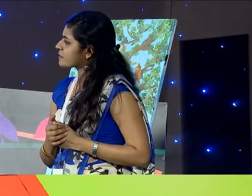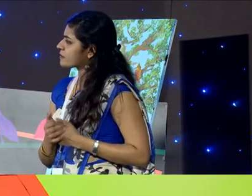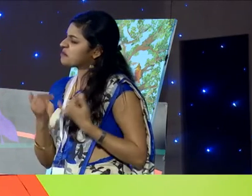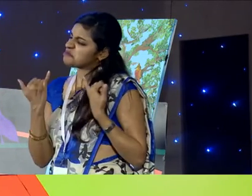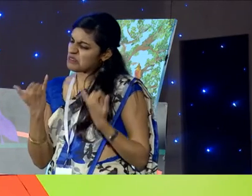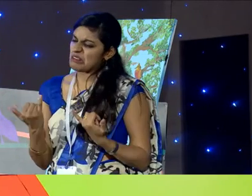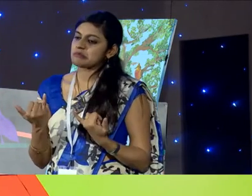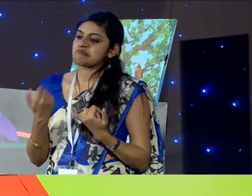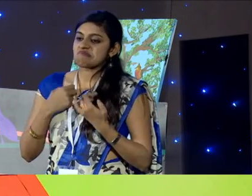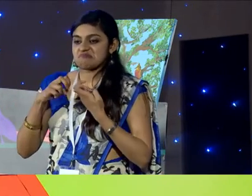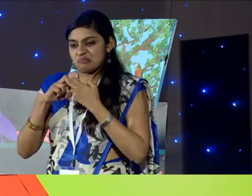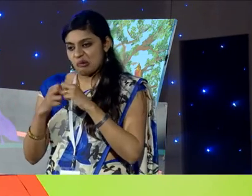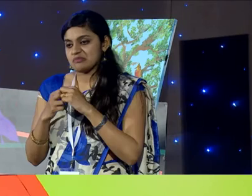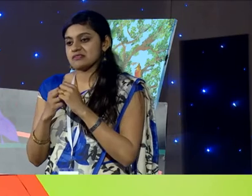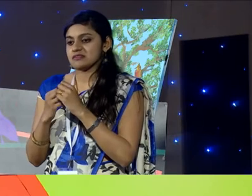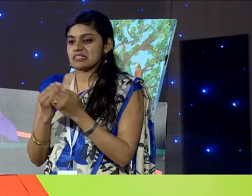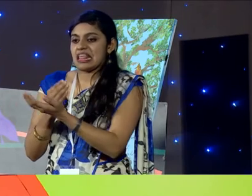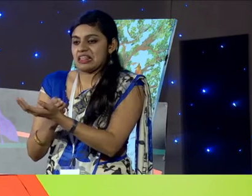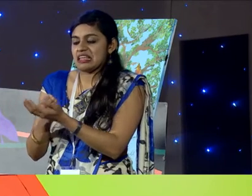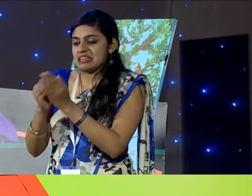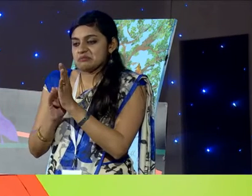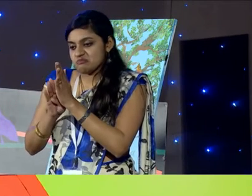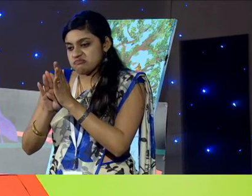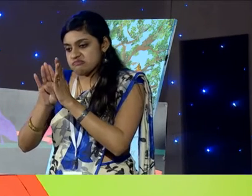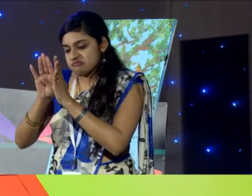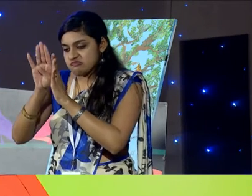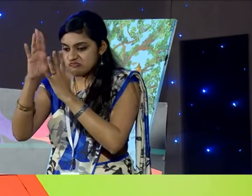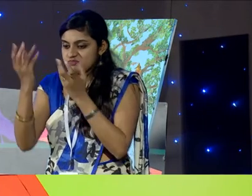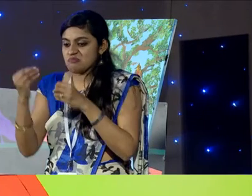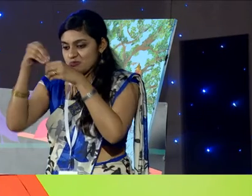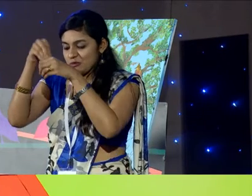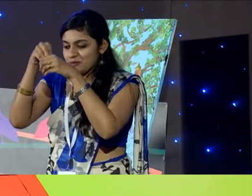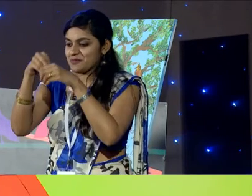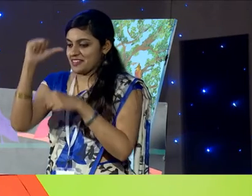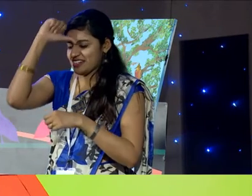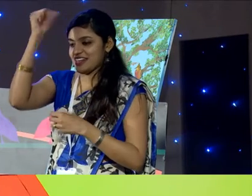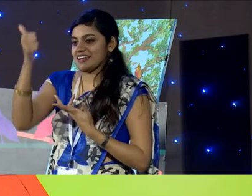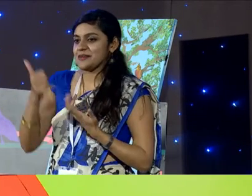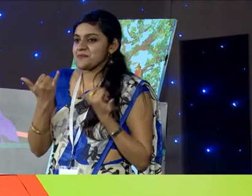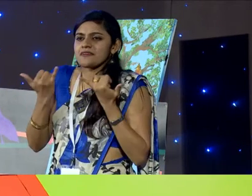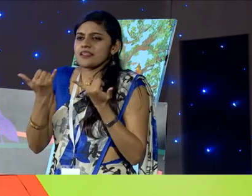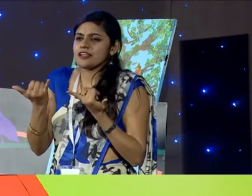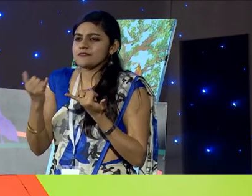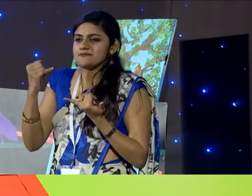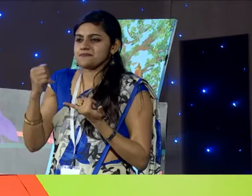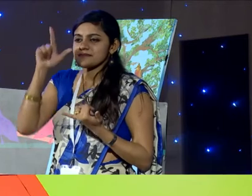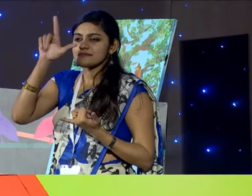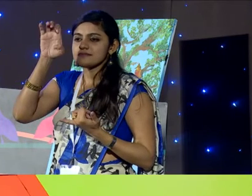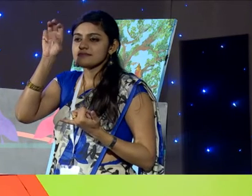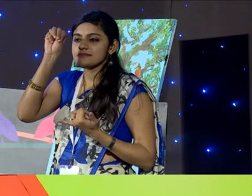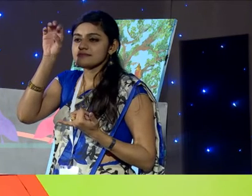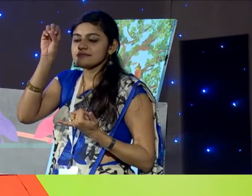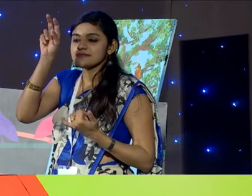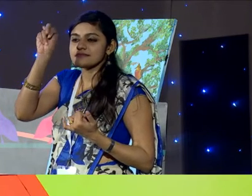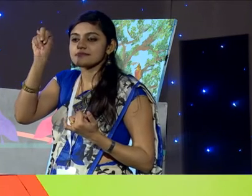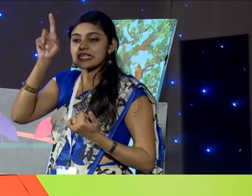India's problems. And in fact, the way Lemontree came about is directly linked in some very small way